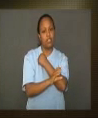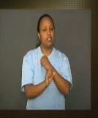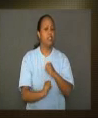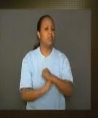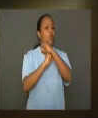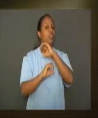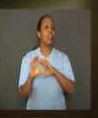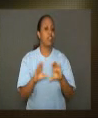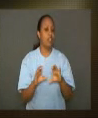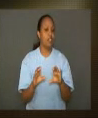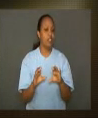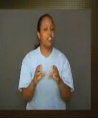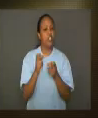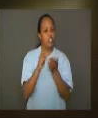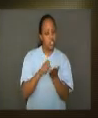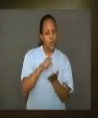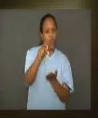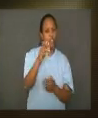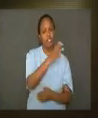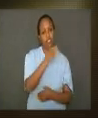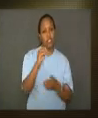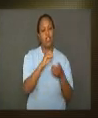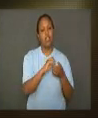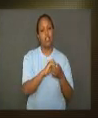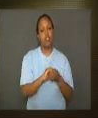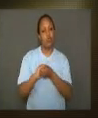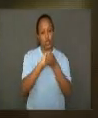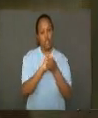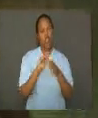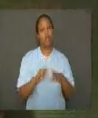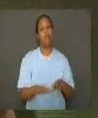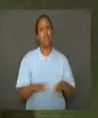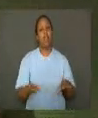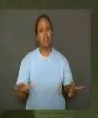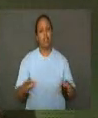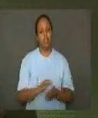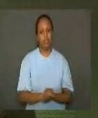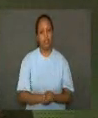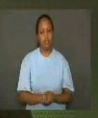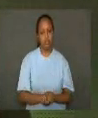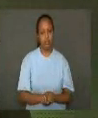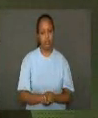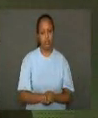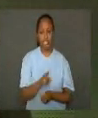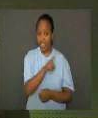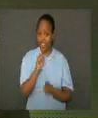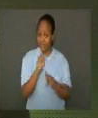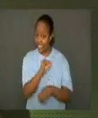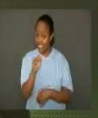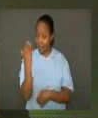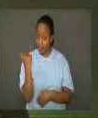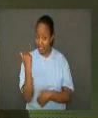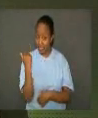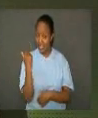supports democracy and social stability. Were your answers similar?